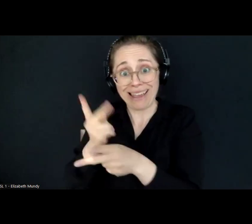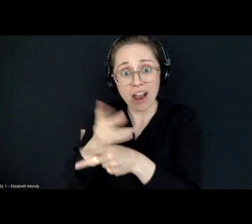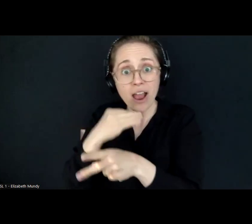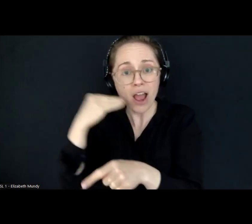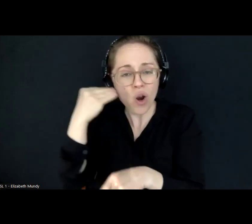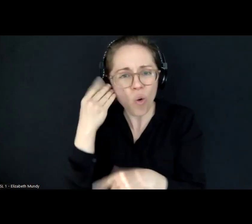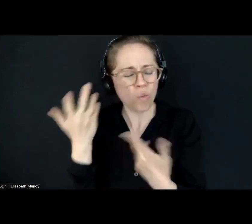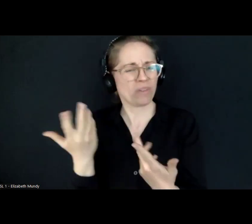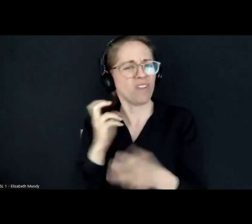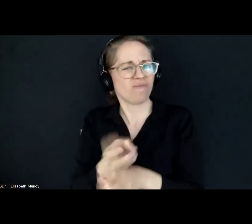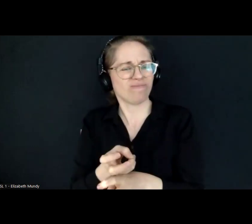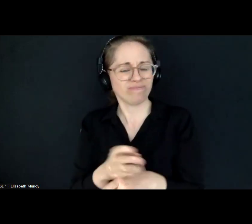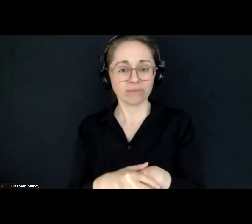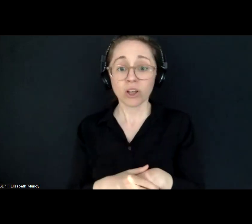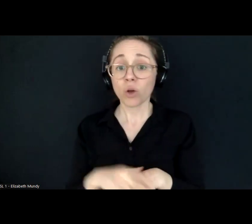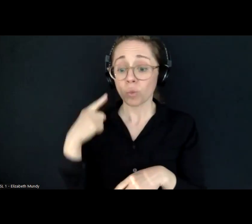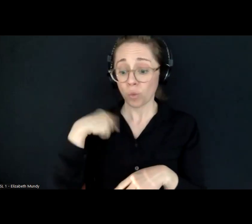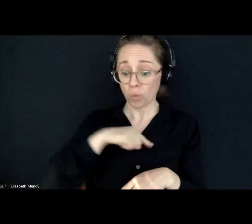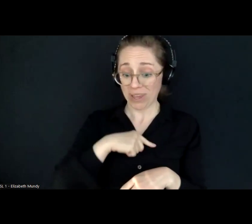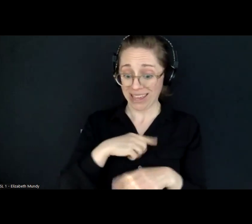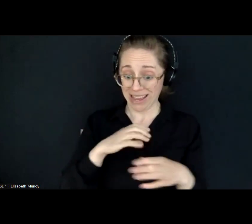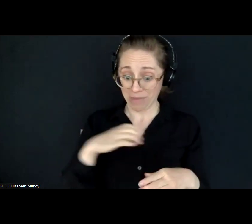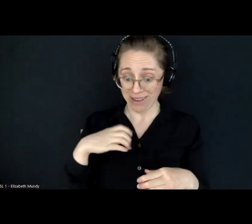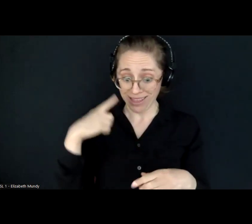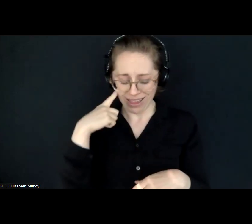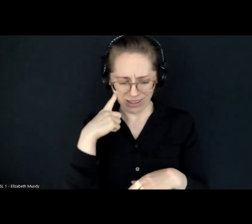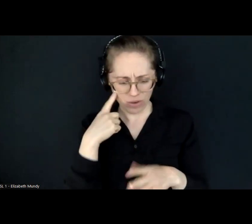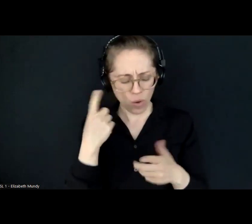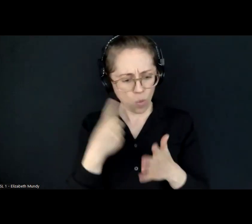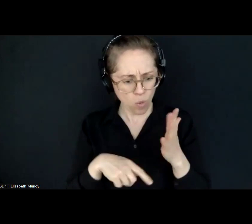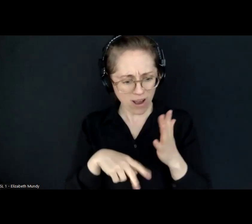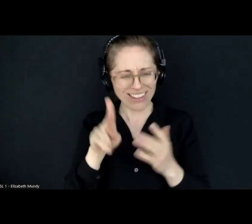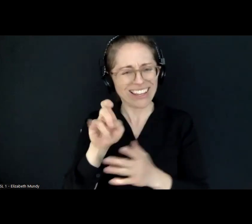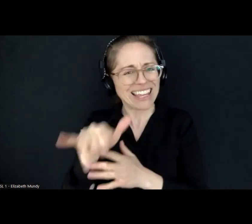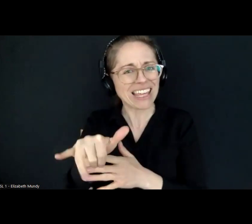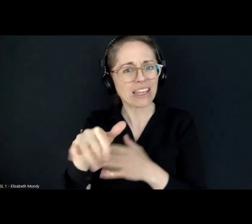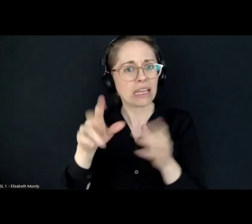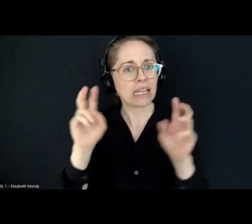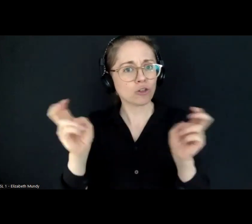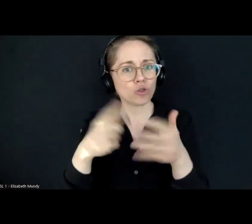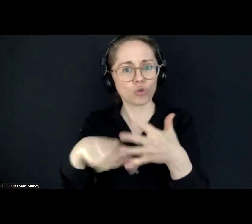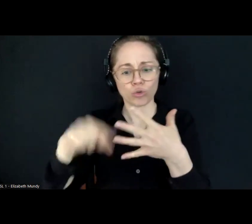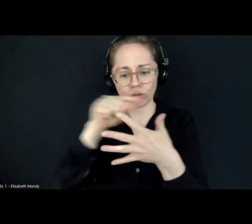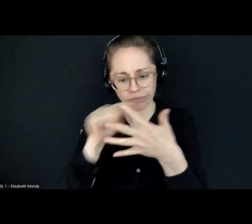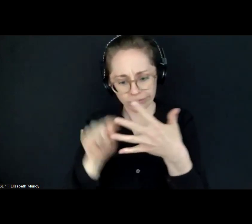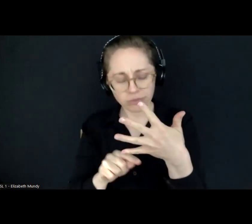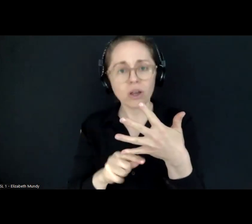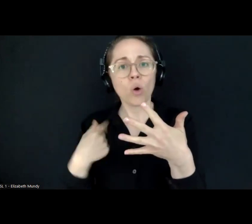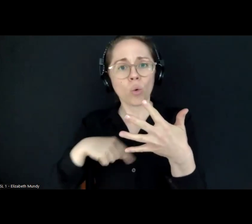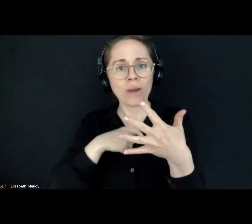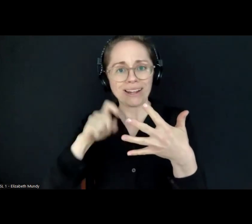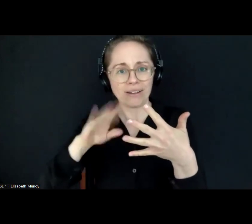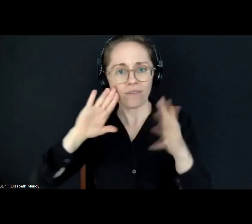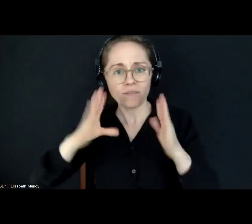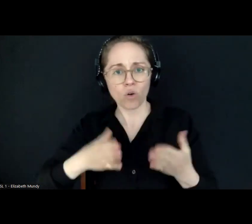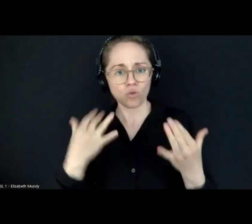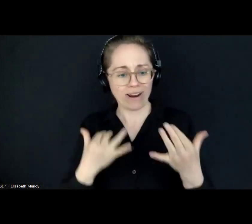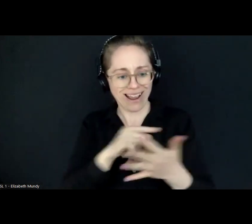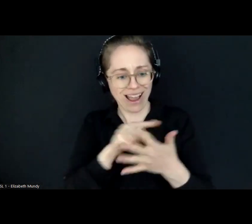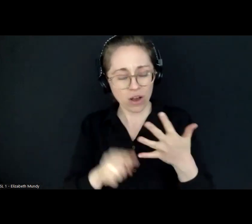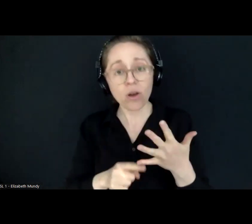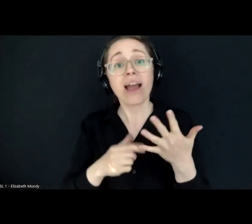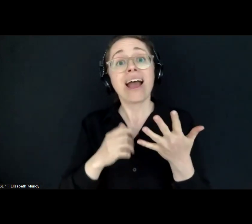Committee about what those key issues are that need the most focus right now to make sure that we can deliver on the promises